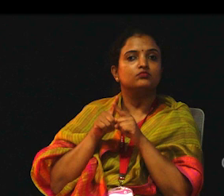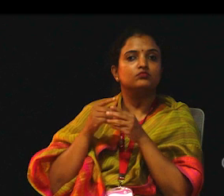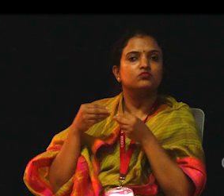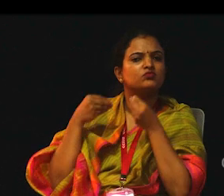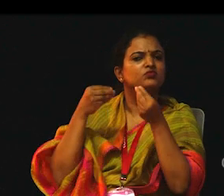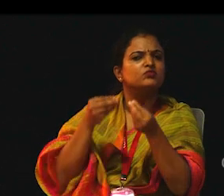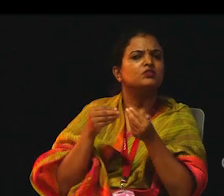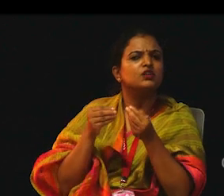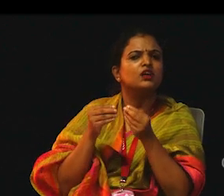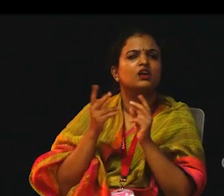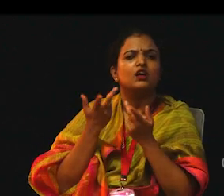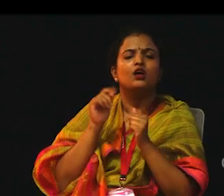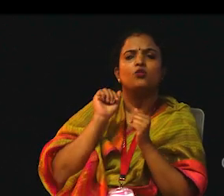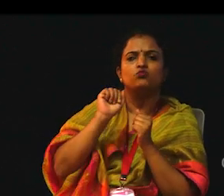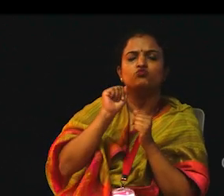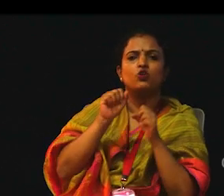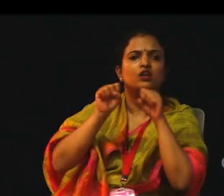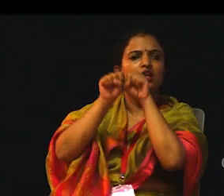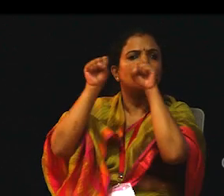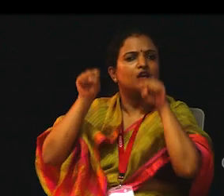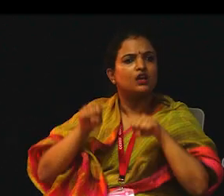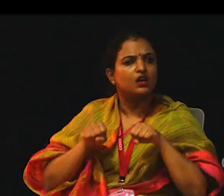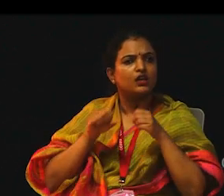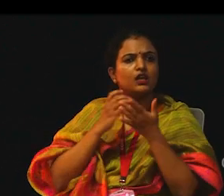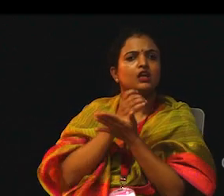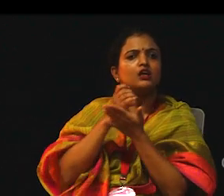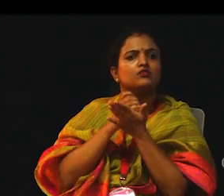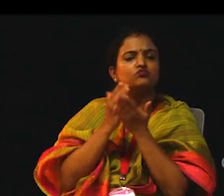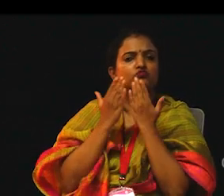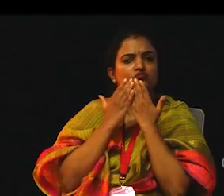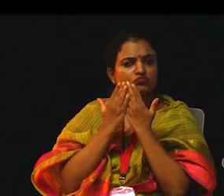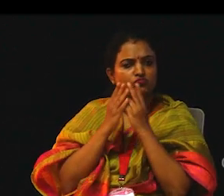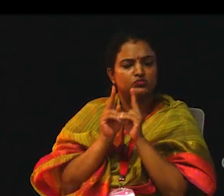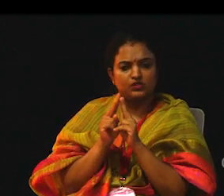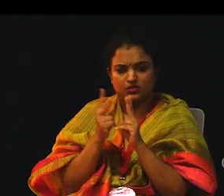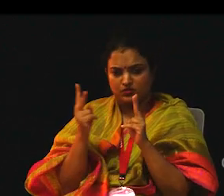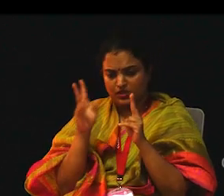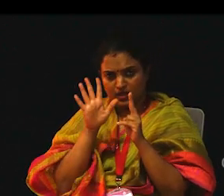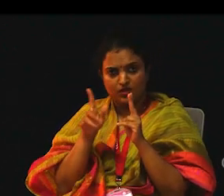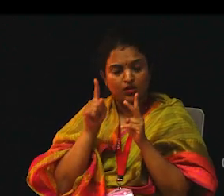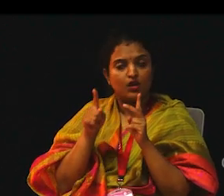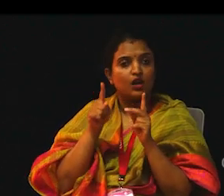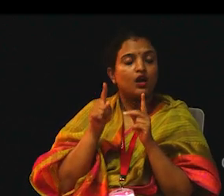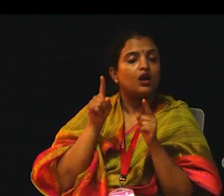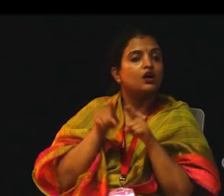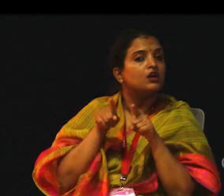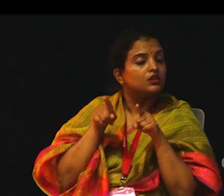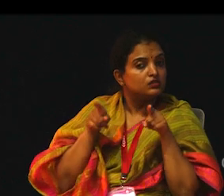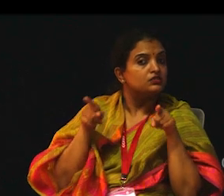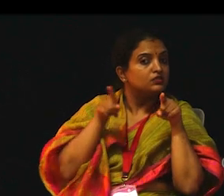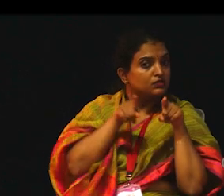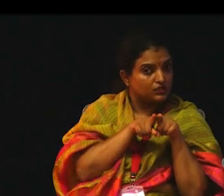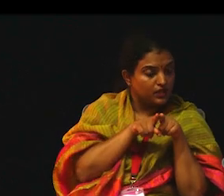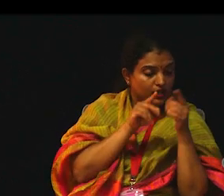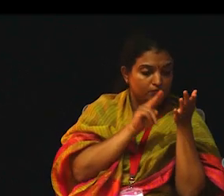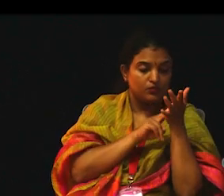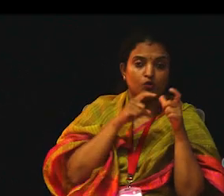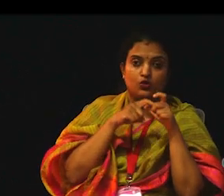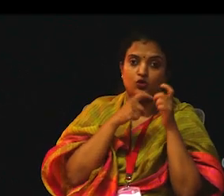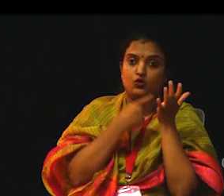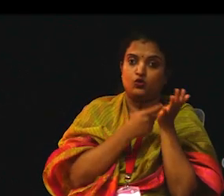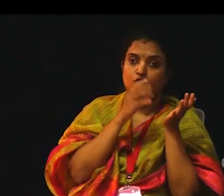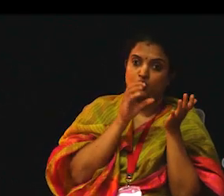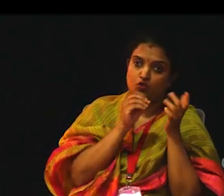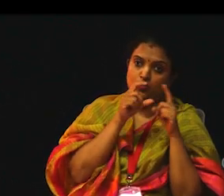a differentiated curriculum to neurodiverse students is not always easy.